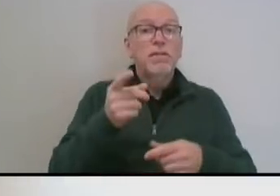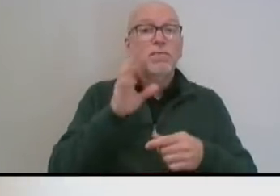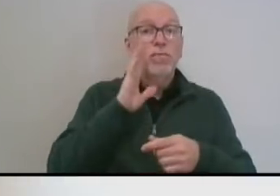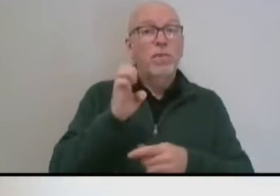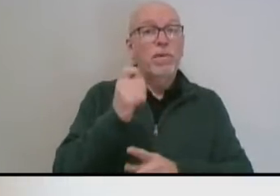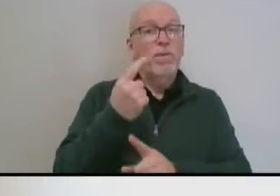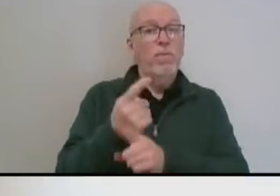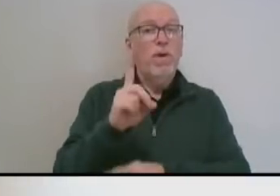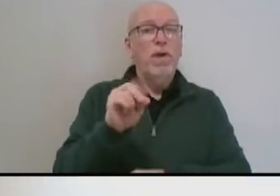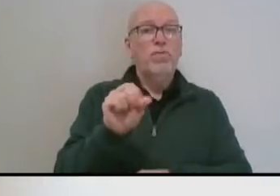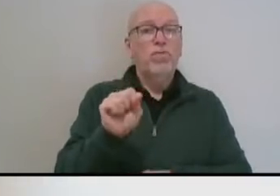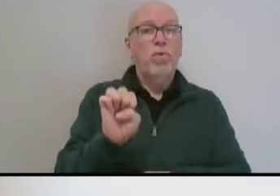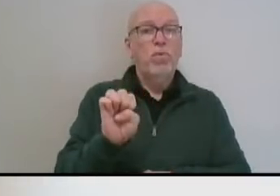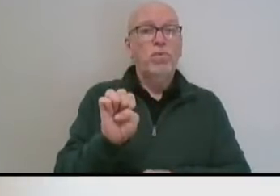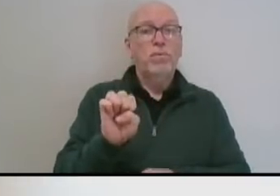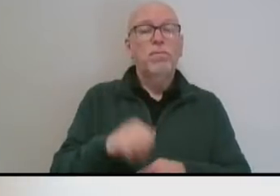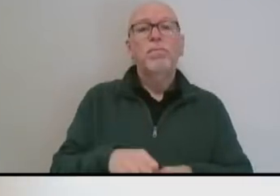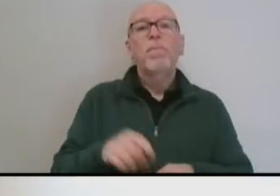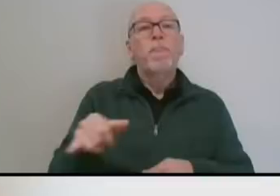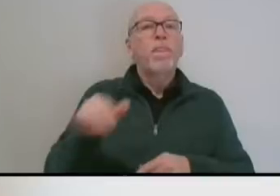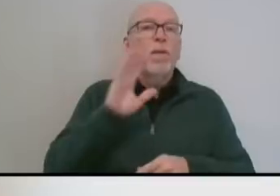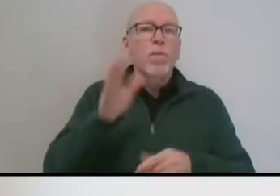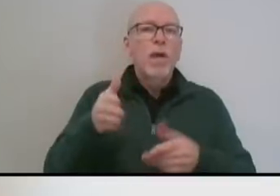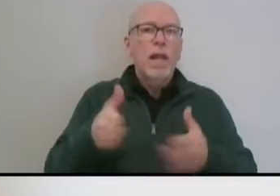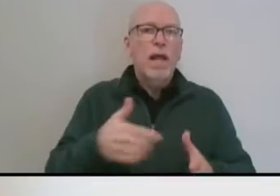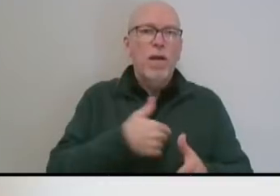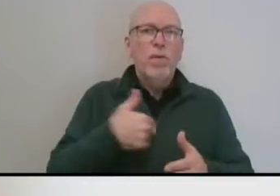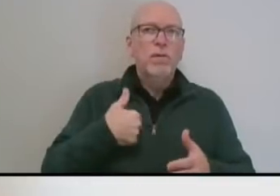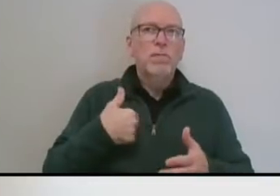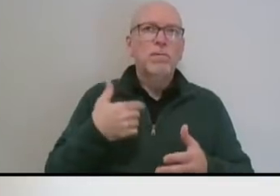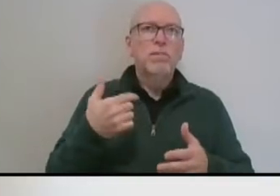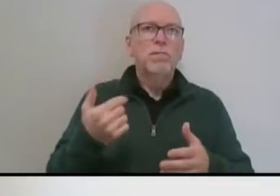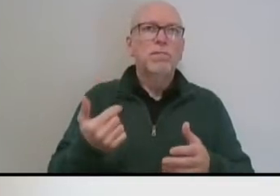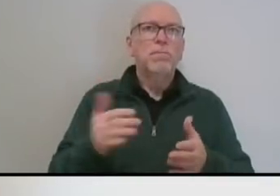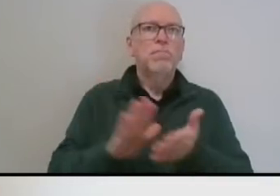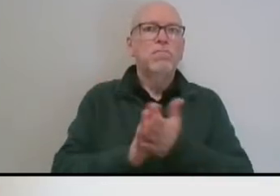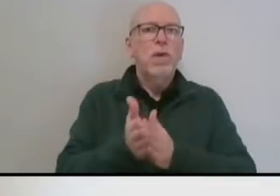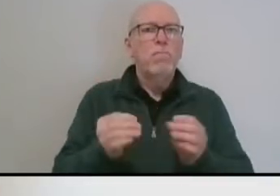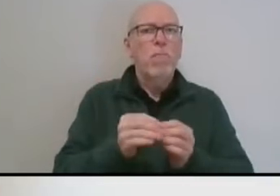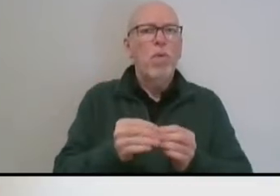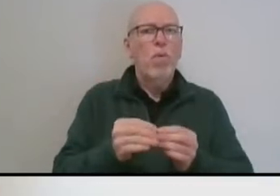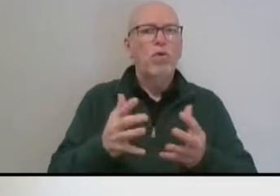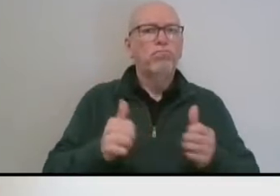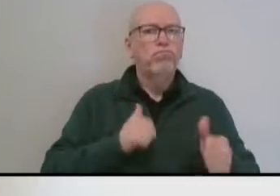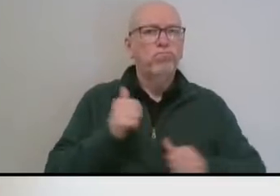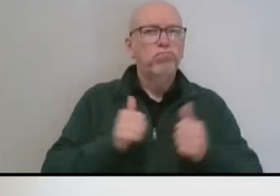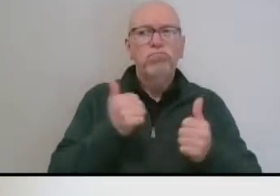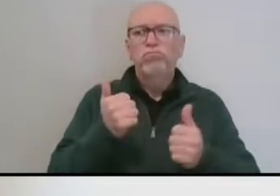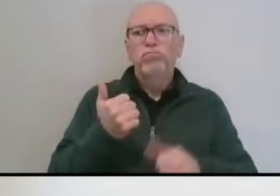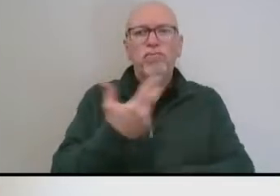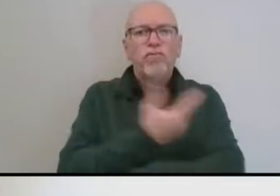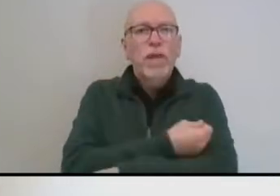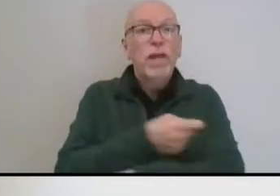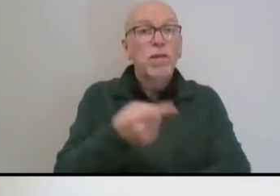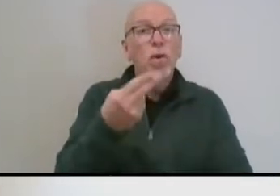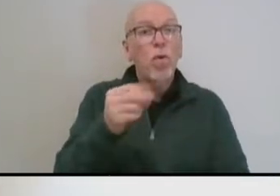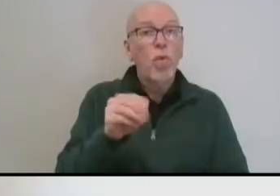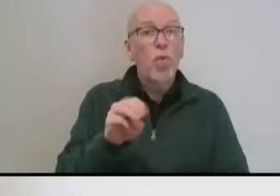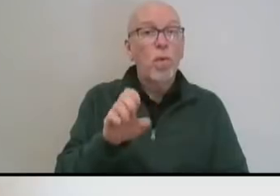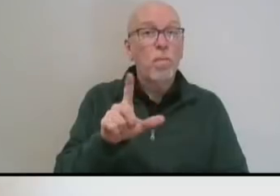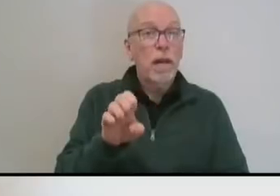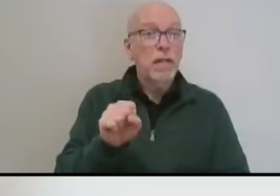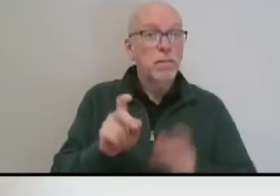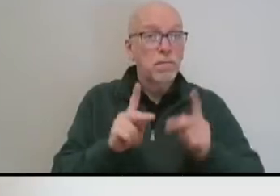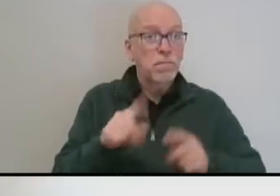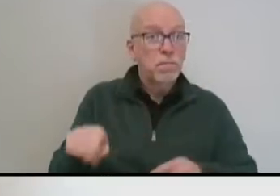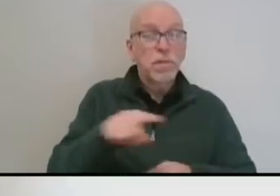single dose, which is going to allow us to be more aggressive with vaccinating the homeless population,